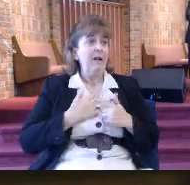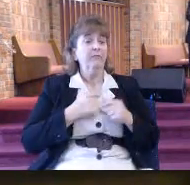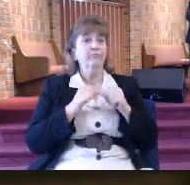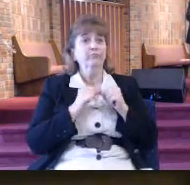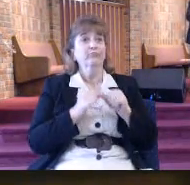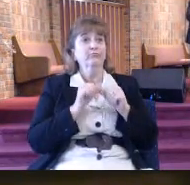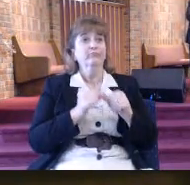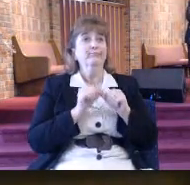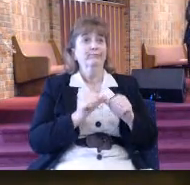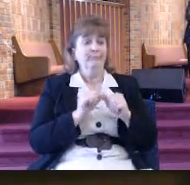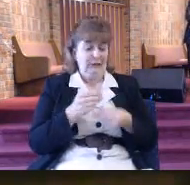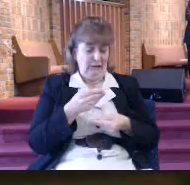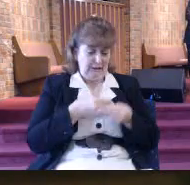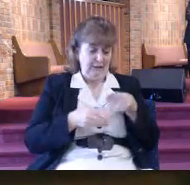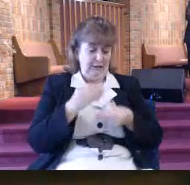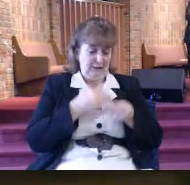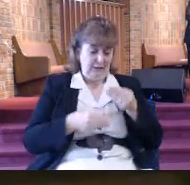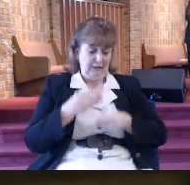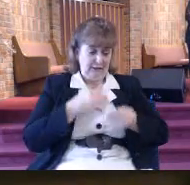like that.